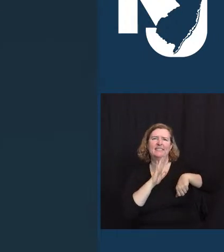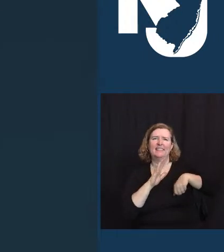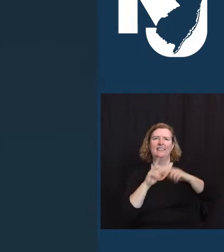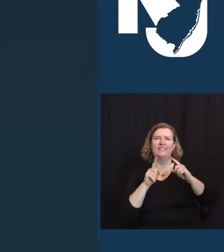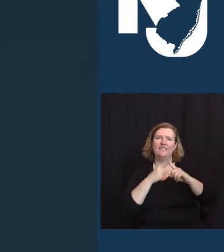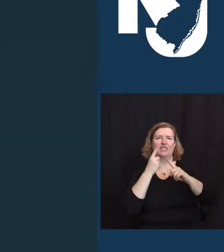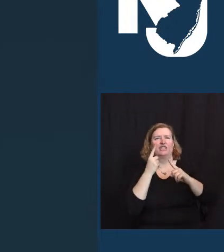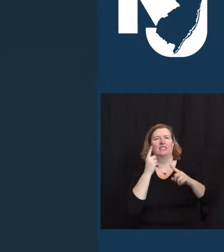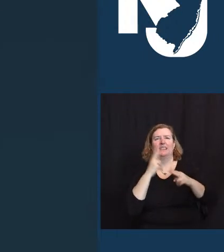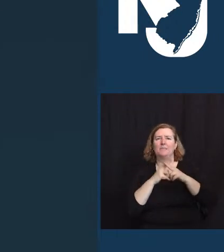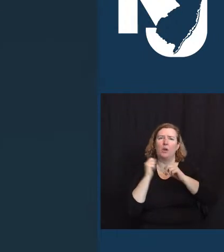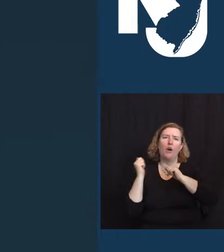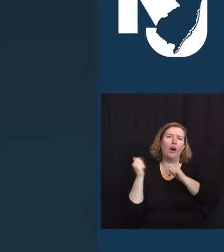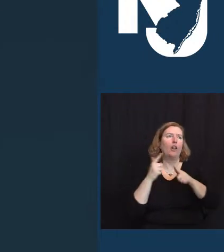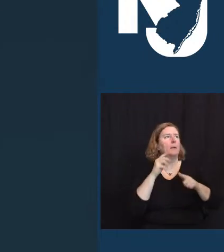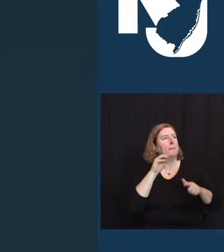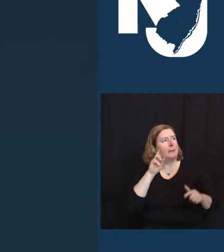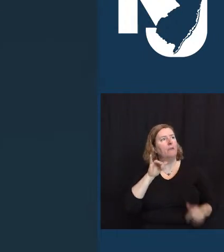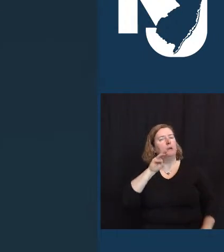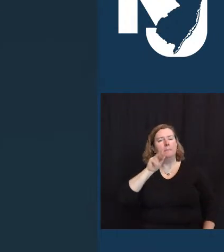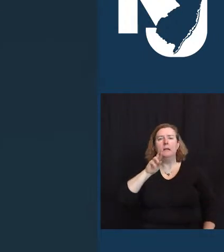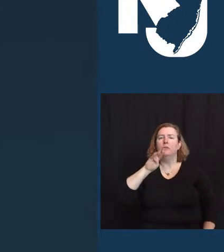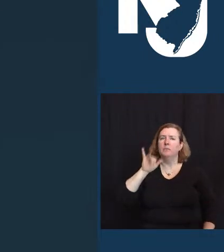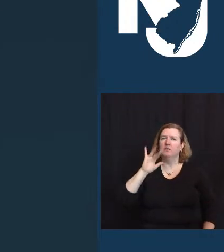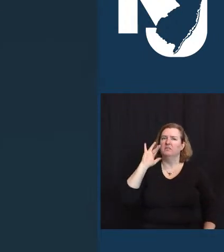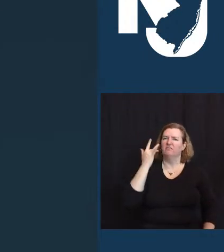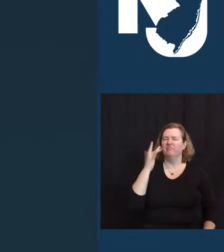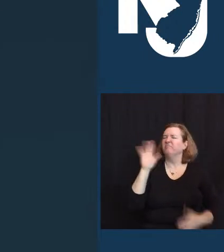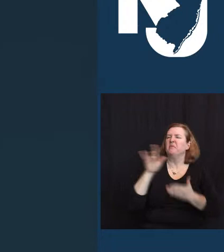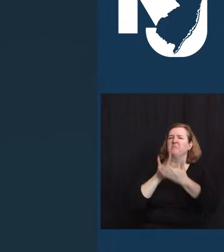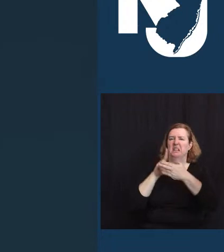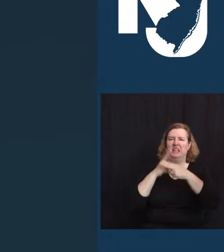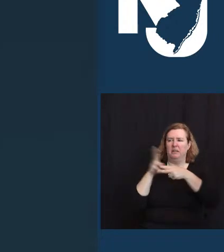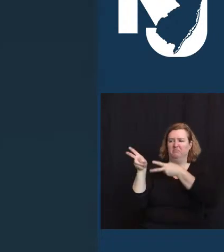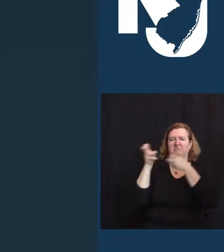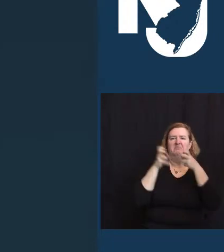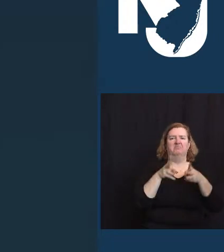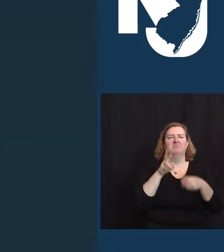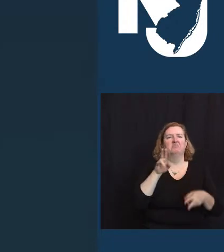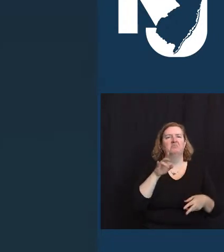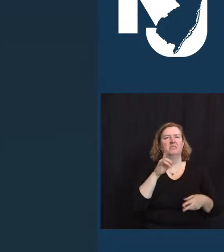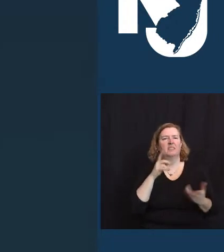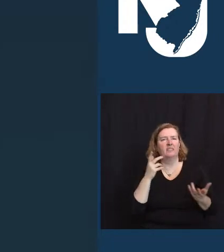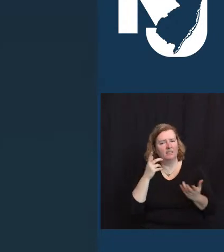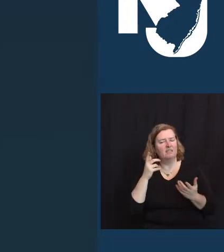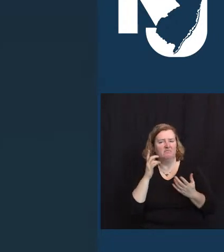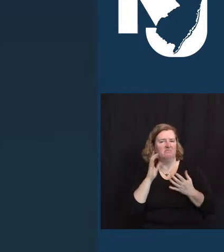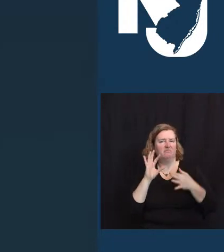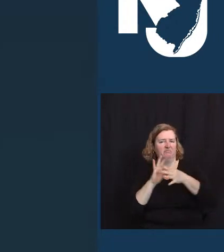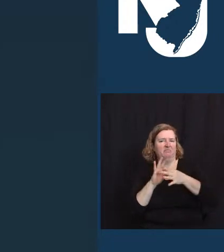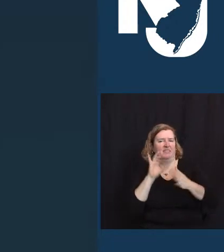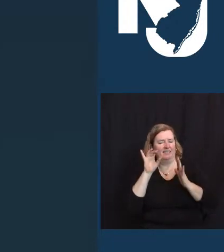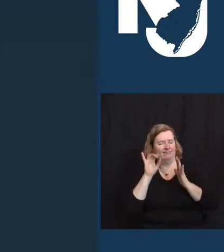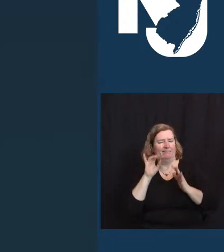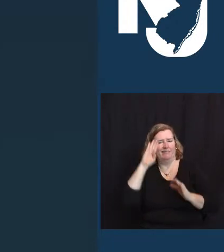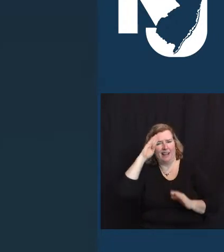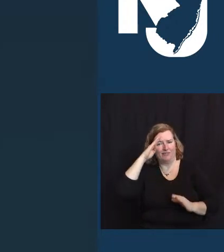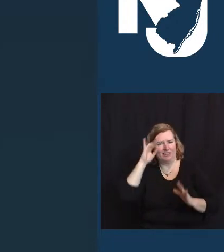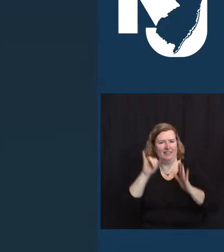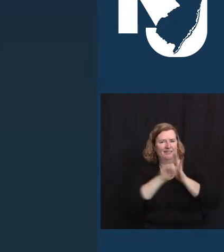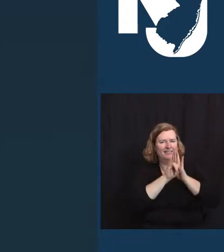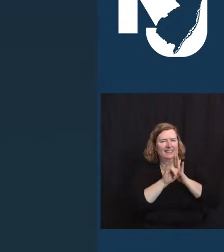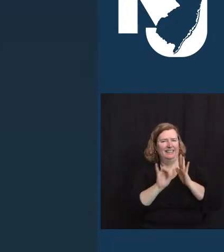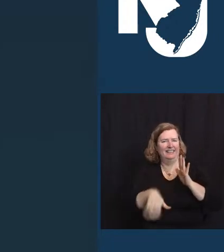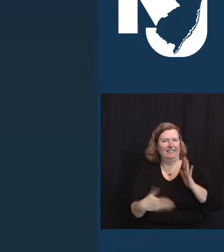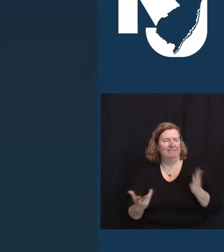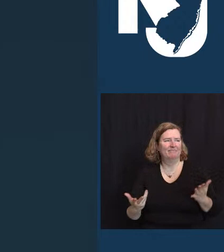all Marys, so they had to go by their middle name to distinguish one from the other. I thought that was a nice, so this is another Judy in our life. Judy